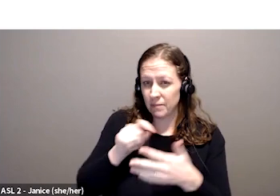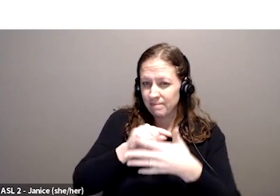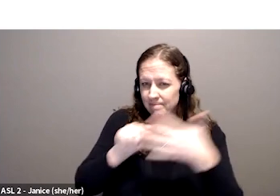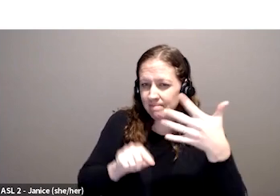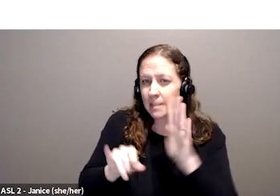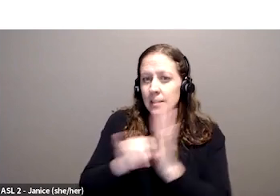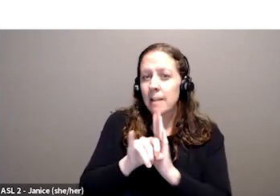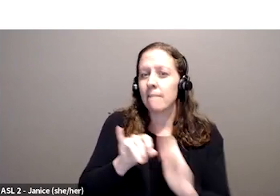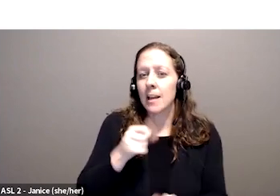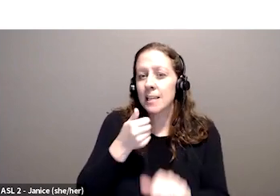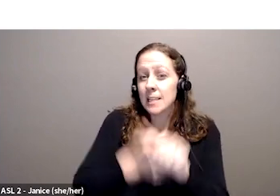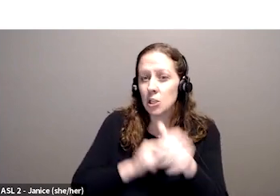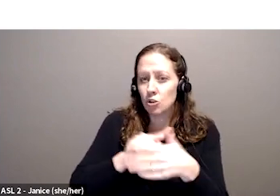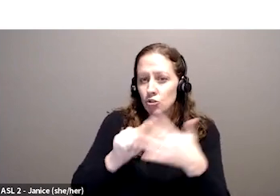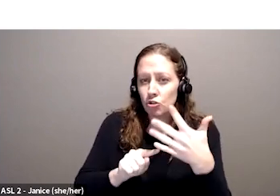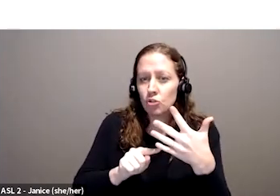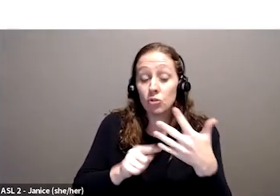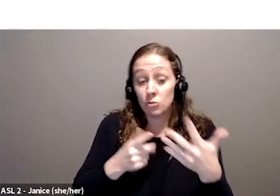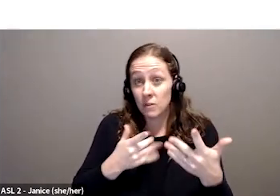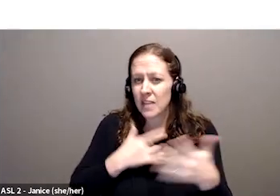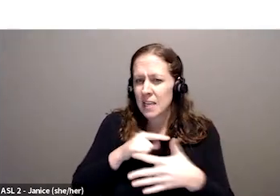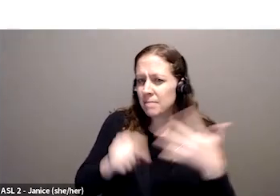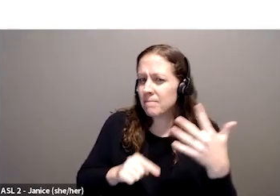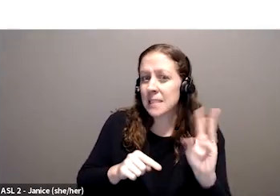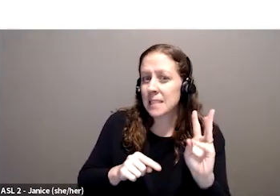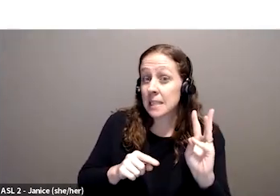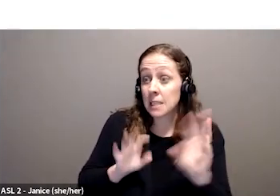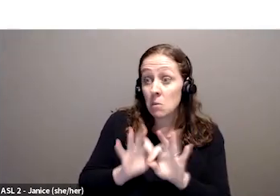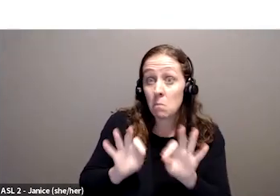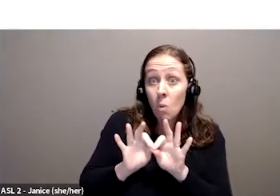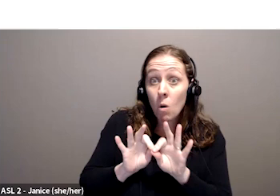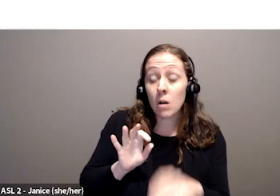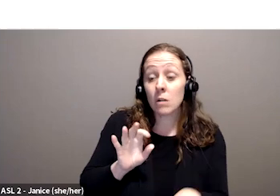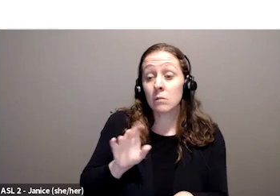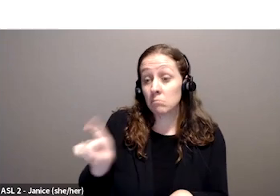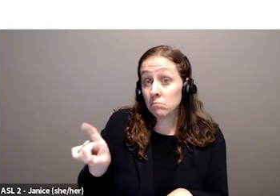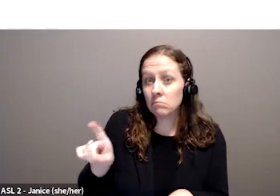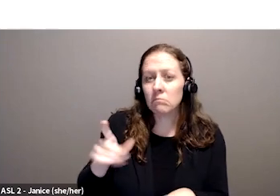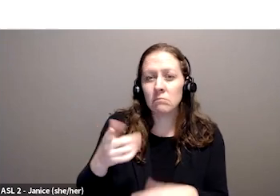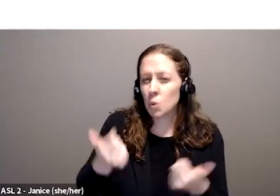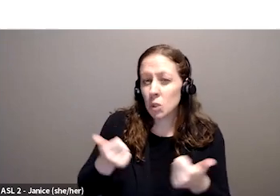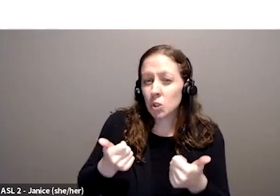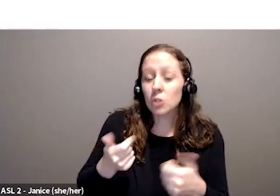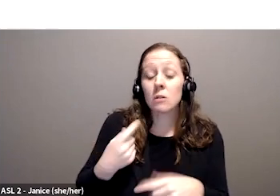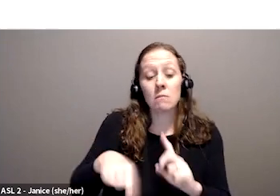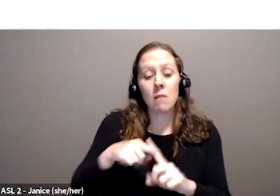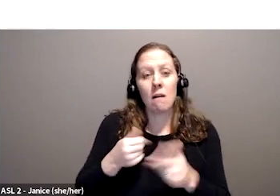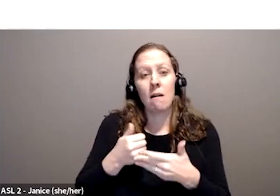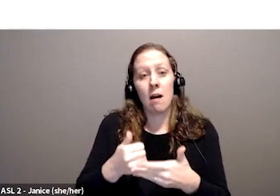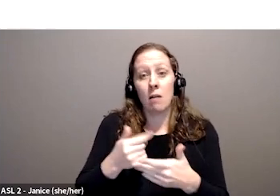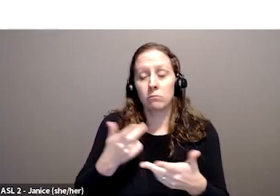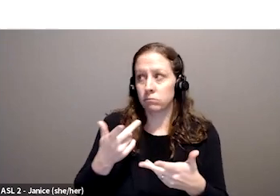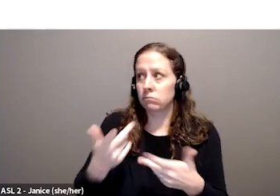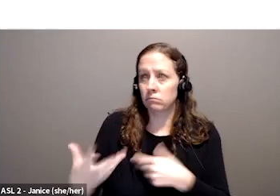challenge areas in terms of its importance for addressing that challenge and for facilitating the inclusion of people living